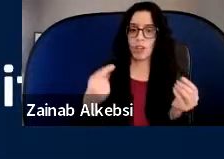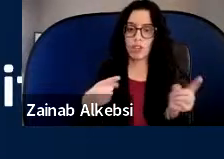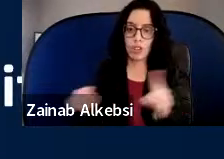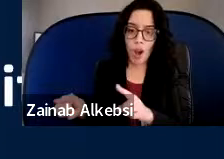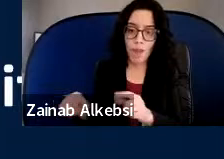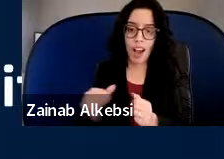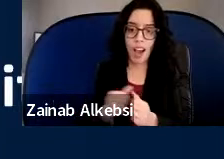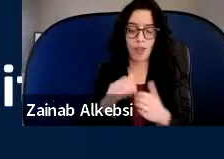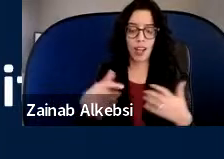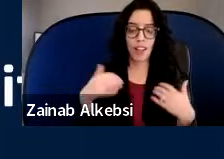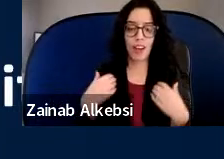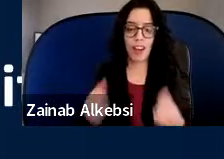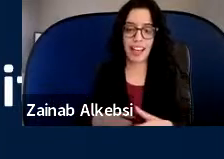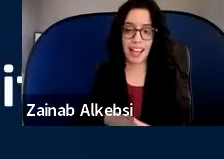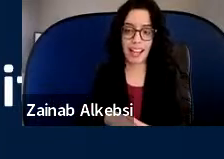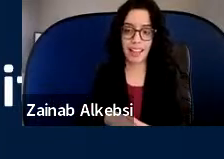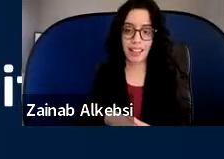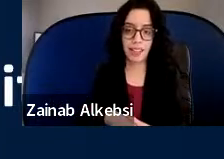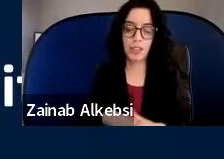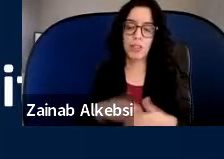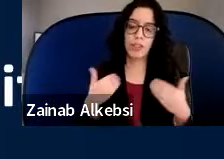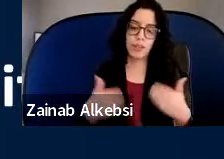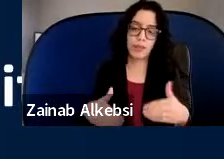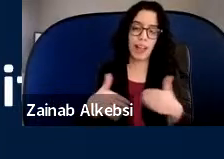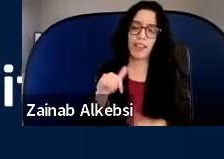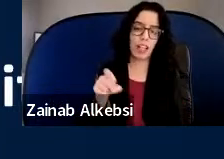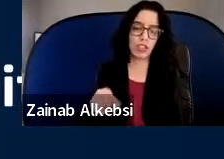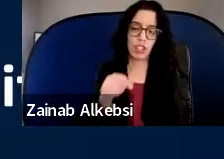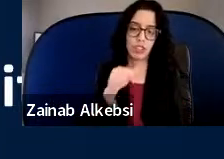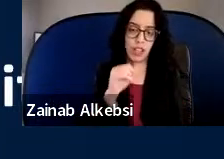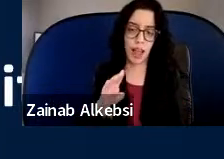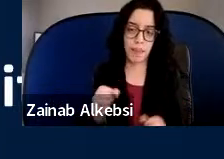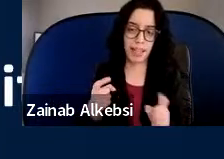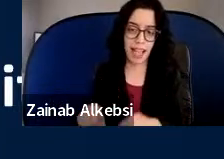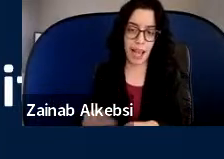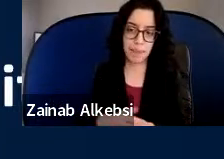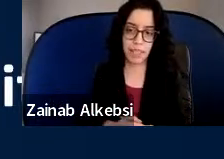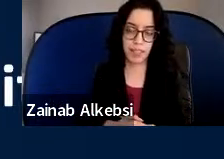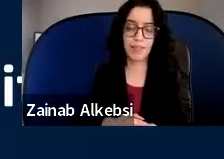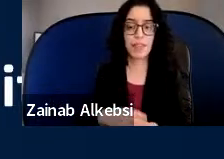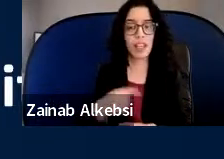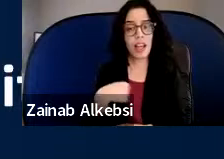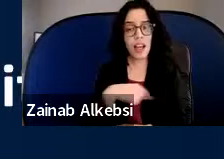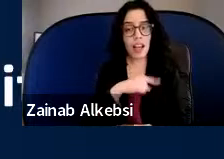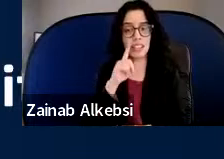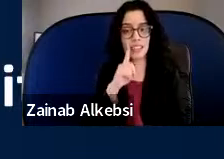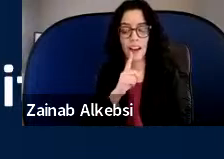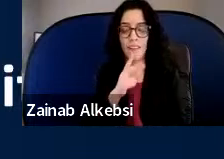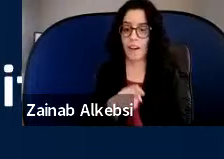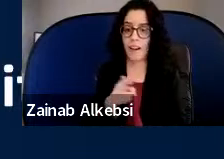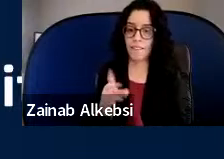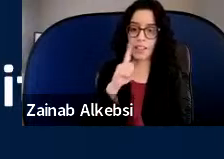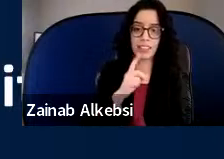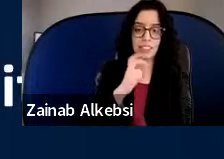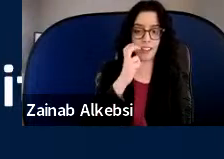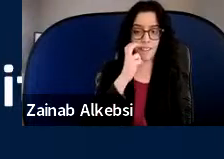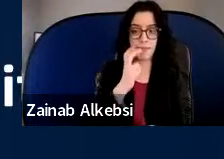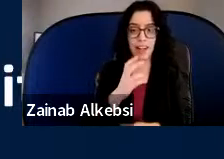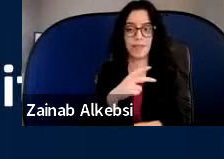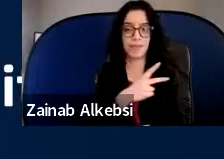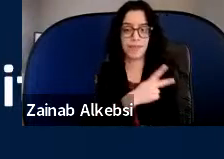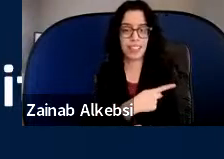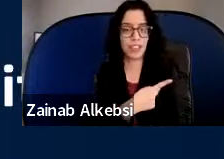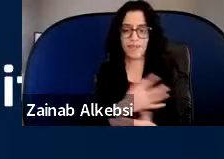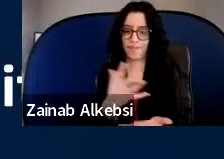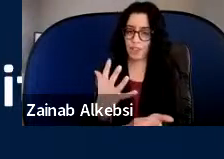if you can also not communicate with your provider about what's going on with your condition, that's the situation